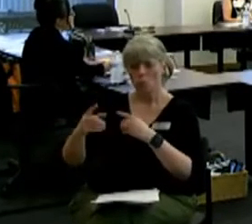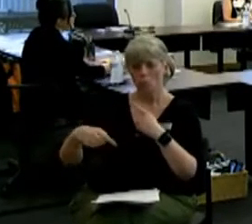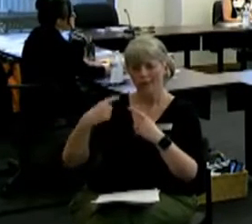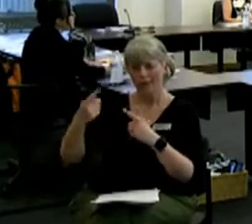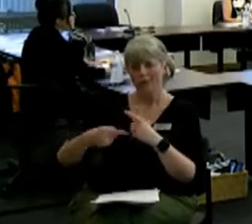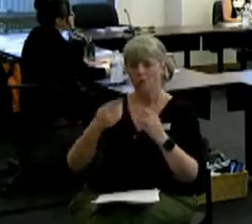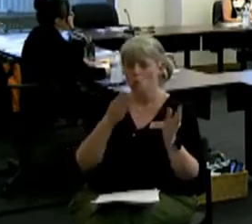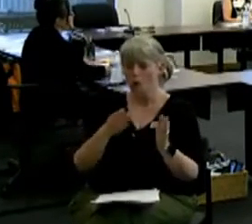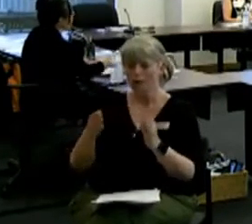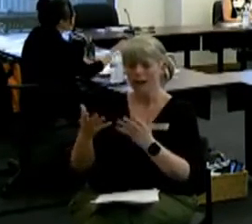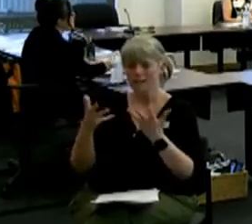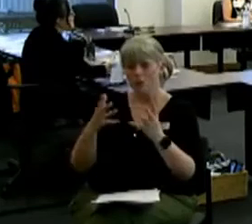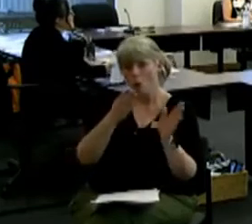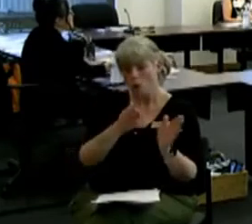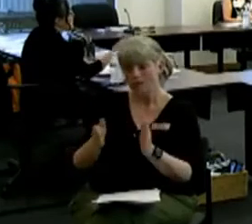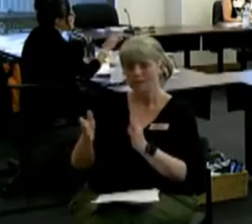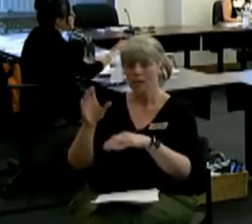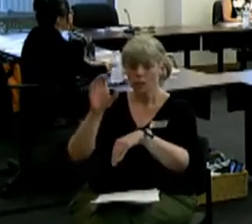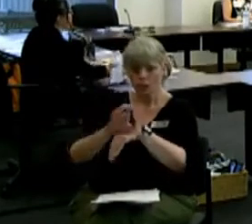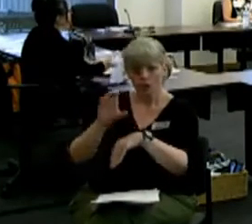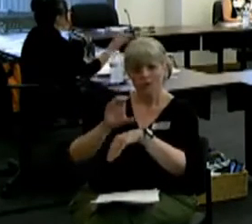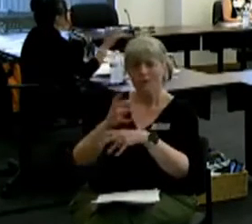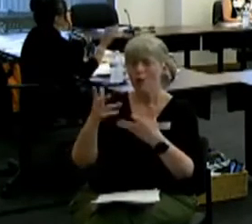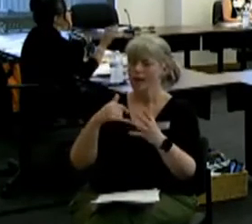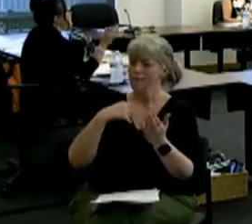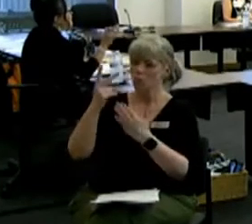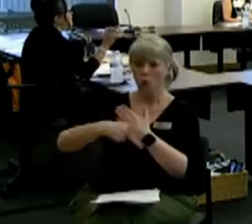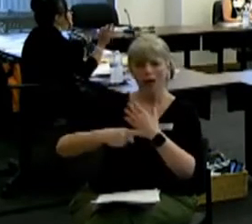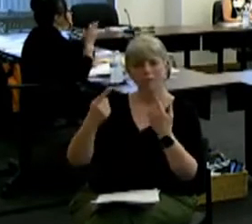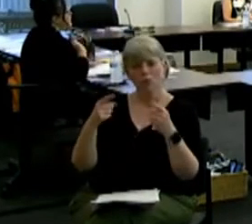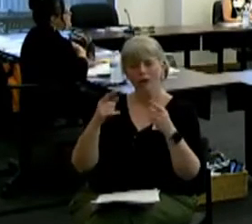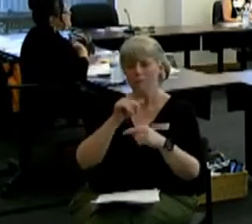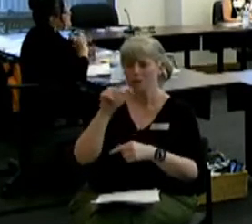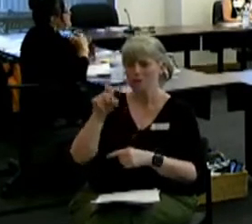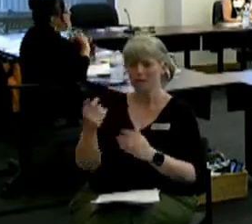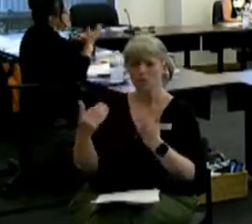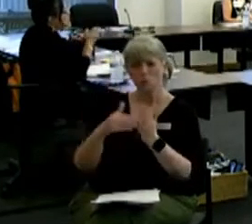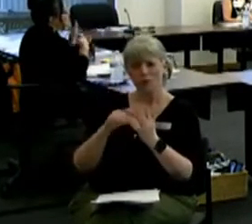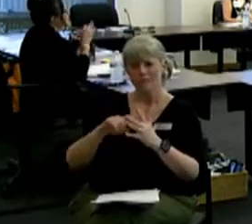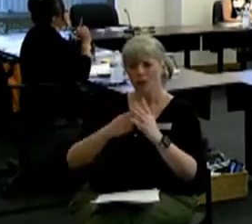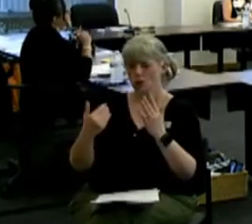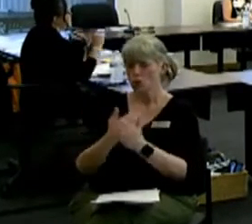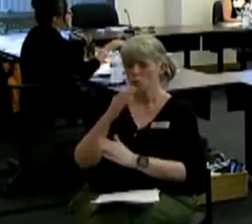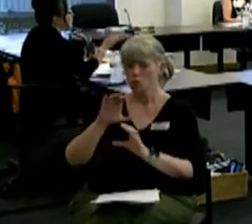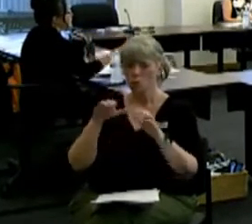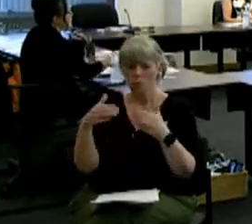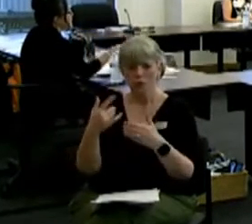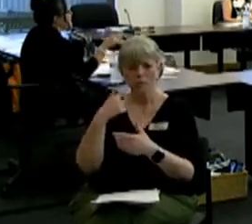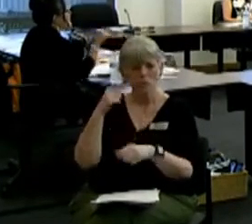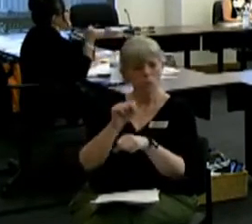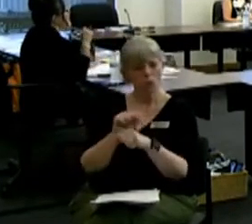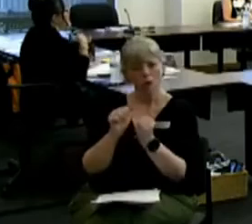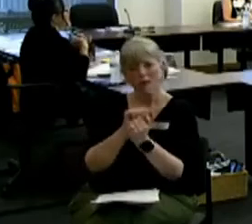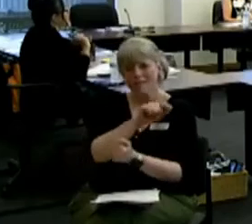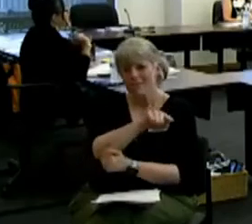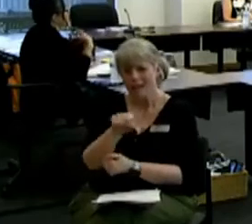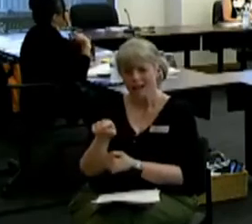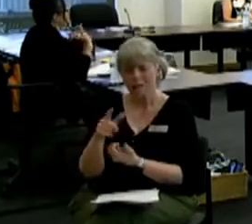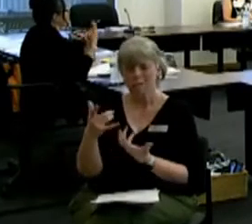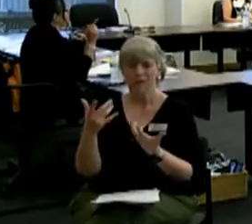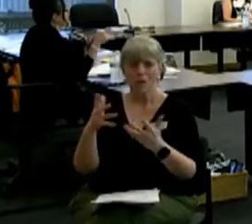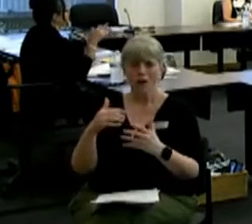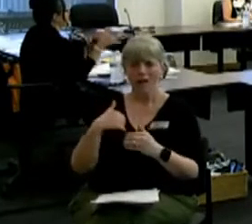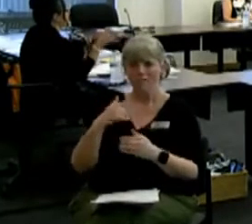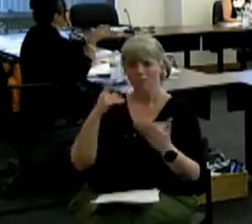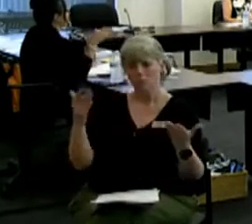organized, and that's the churches. They have programs going on. We don't need to restart new groups, you know, just work with them and really